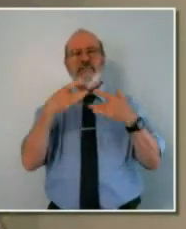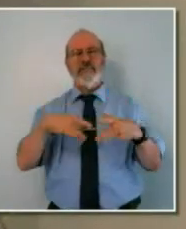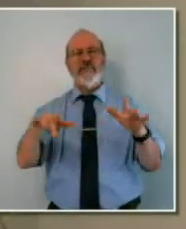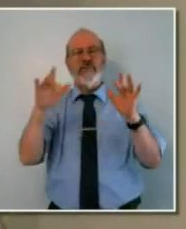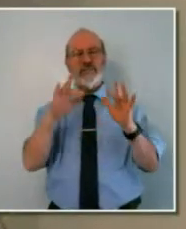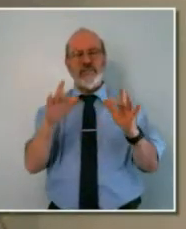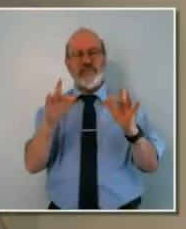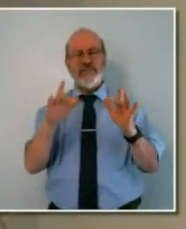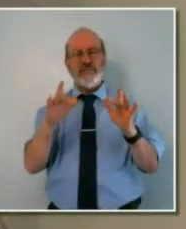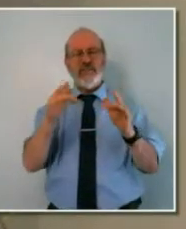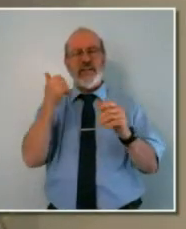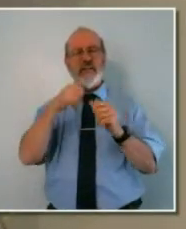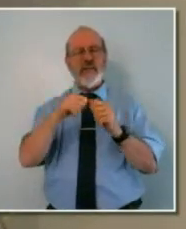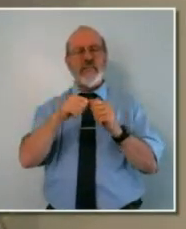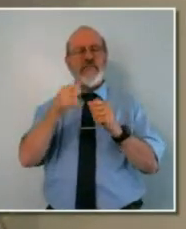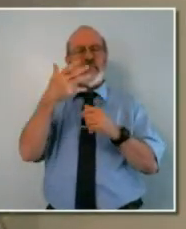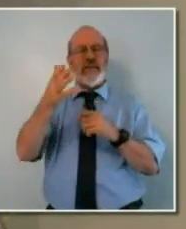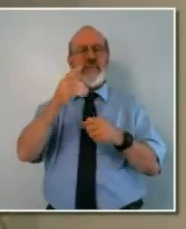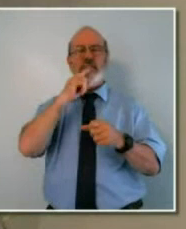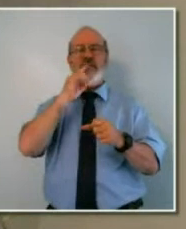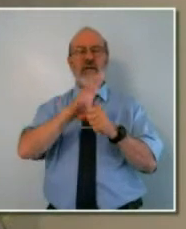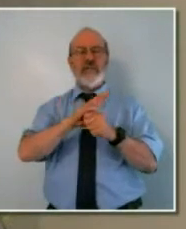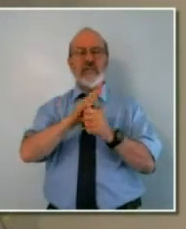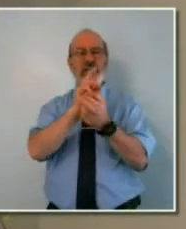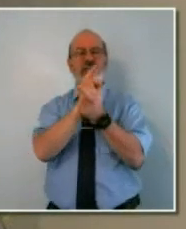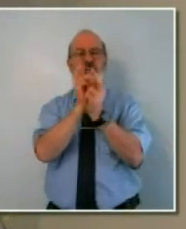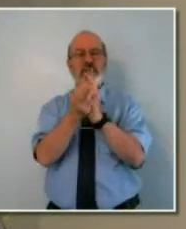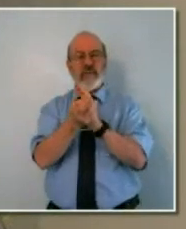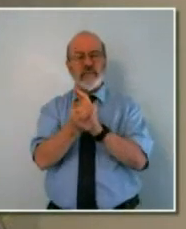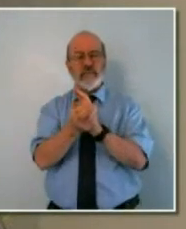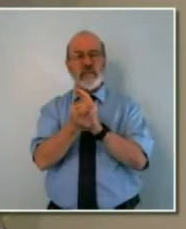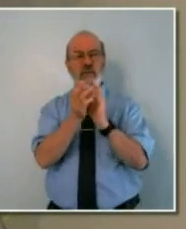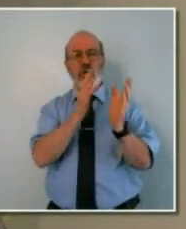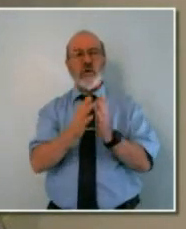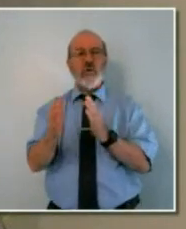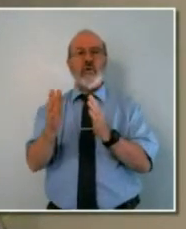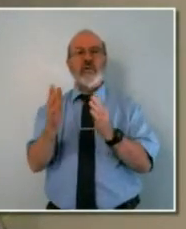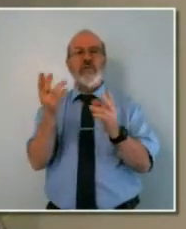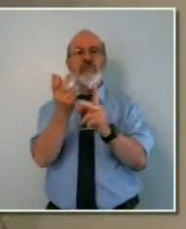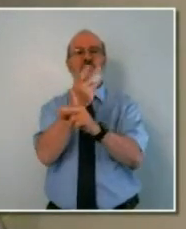and repented according to the multitude of his